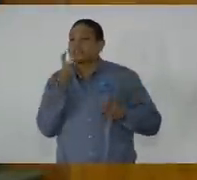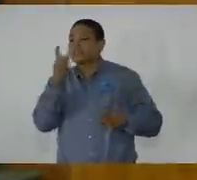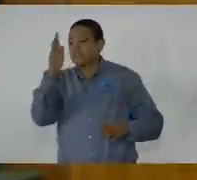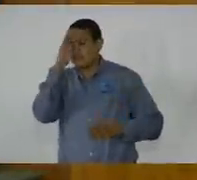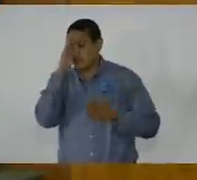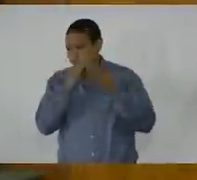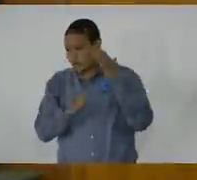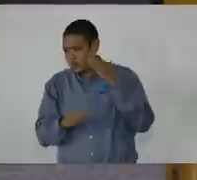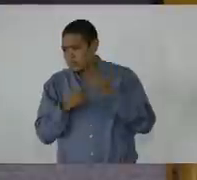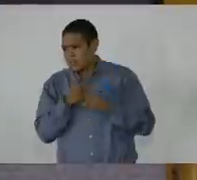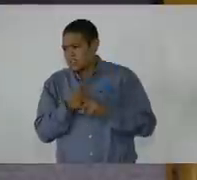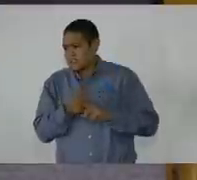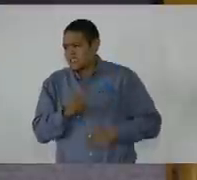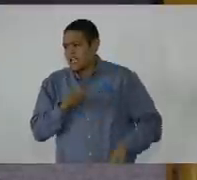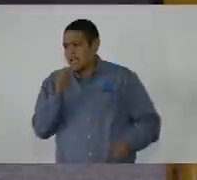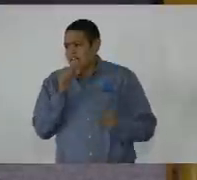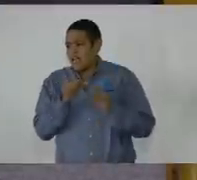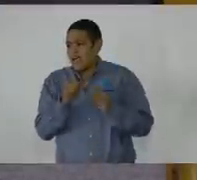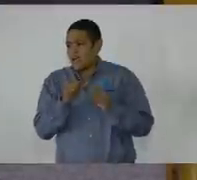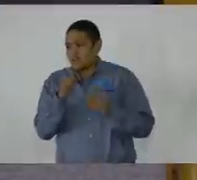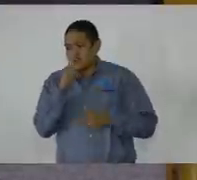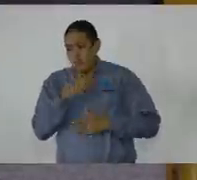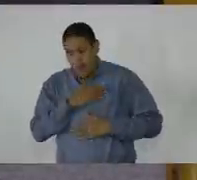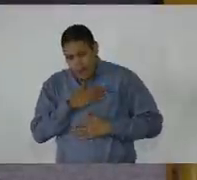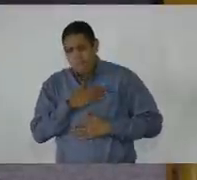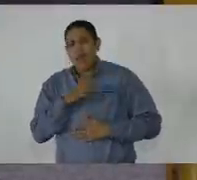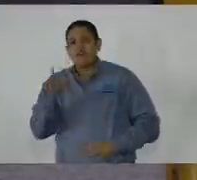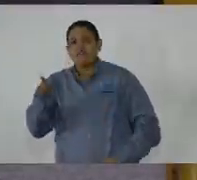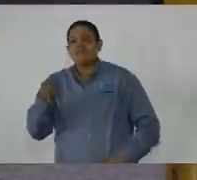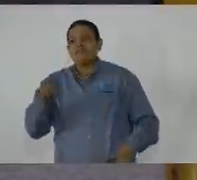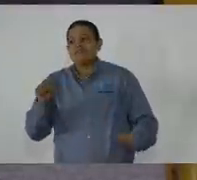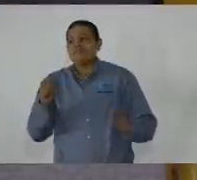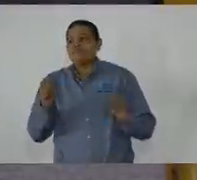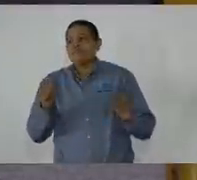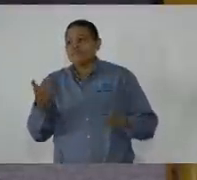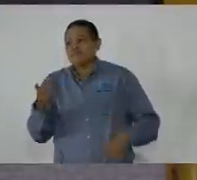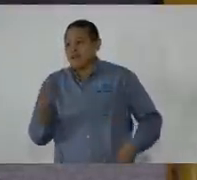humility I continue to admire and emulate.